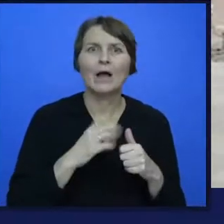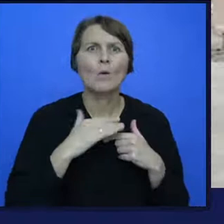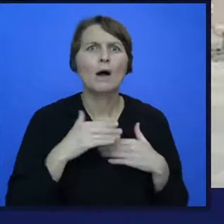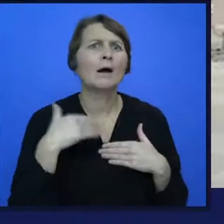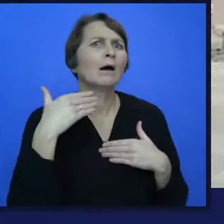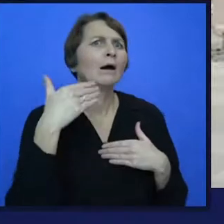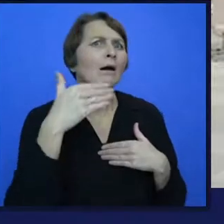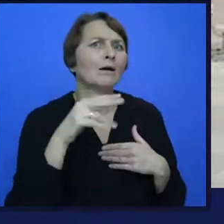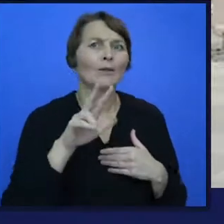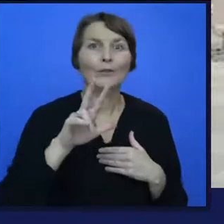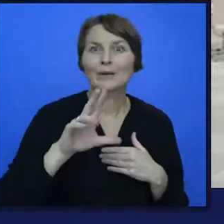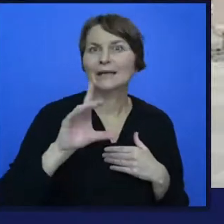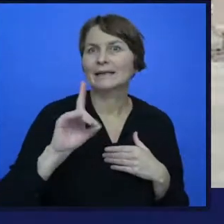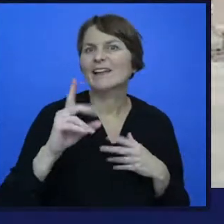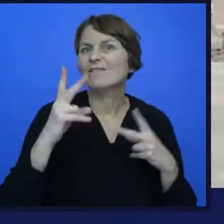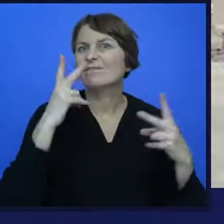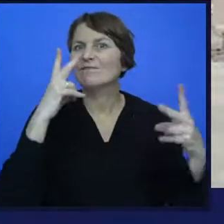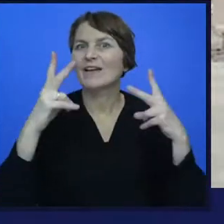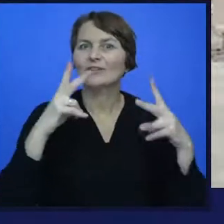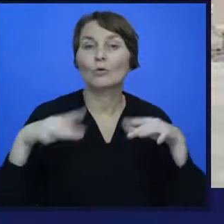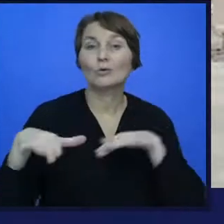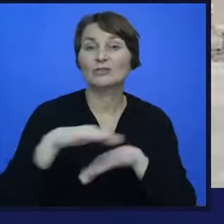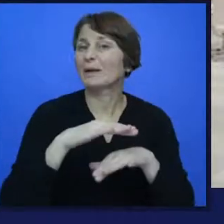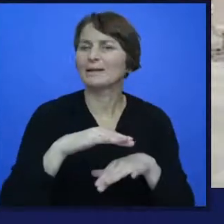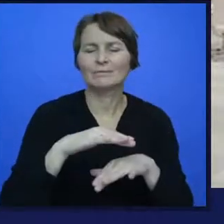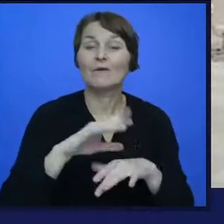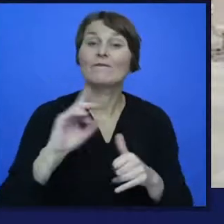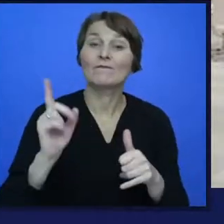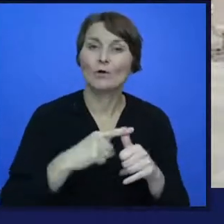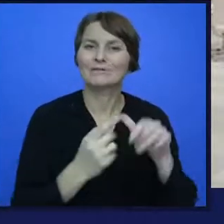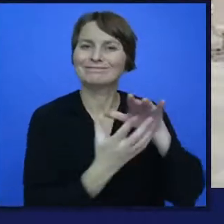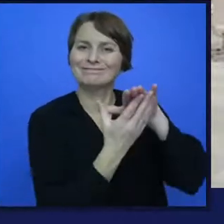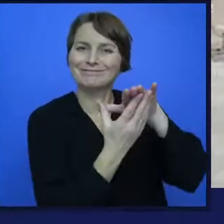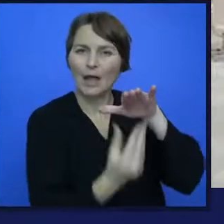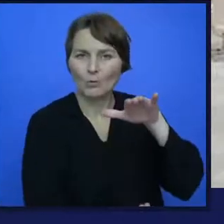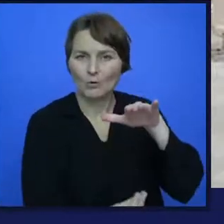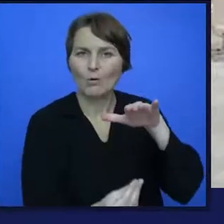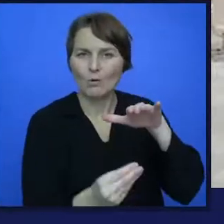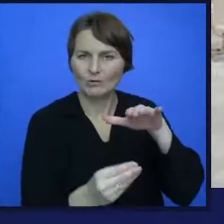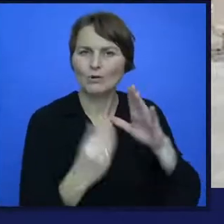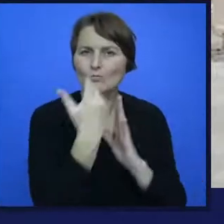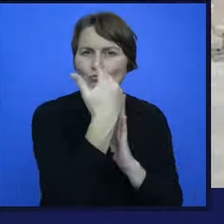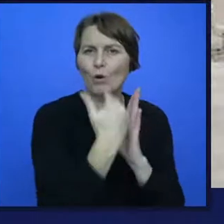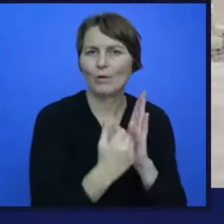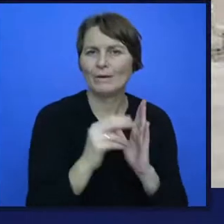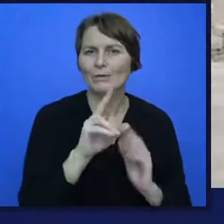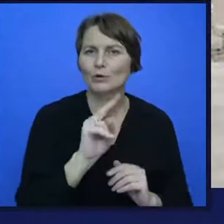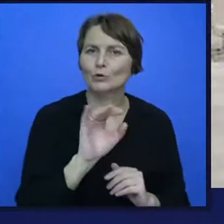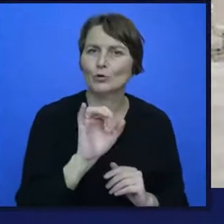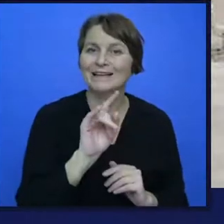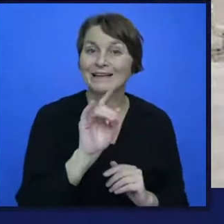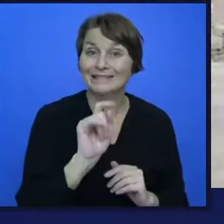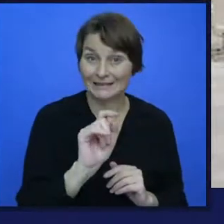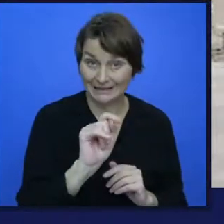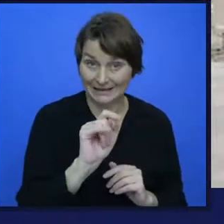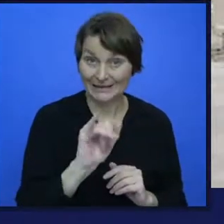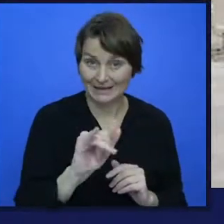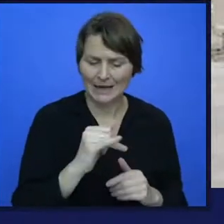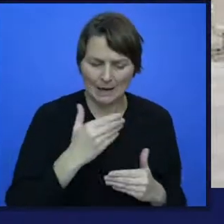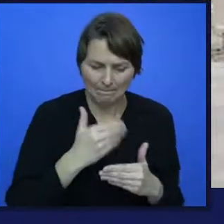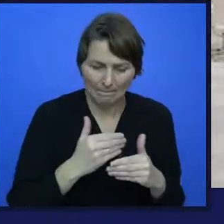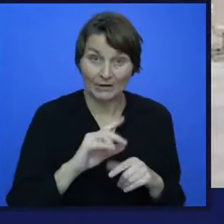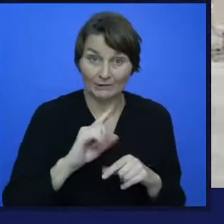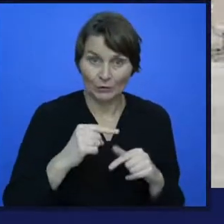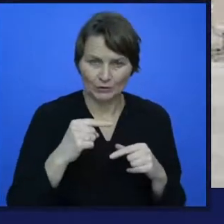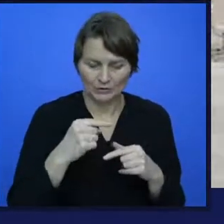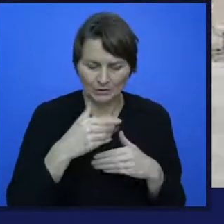visual space, just download Unity and put a cube in there and, you know, have an explorer of your cube and then build up both your skills